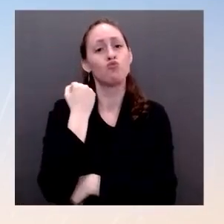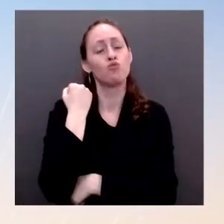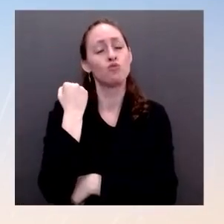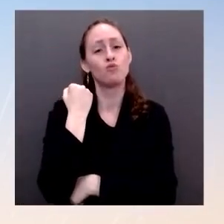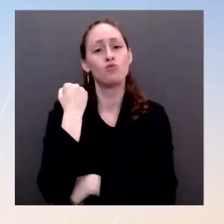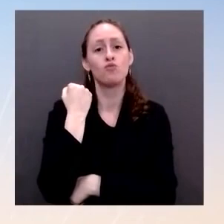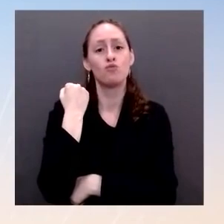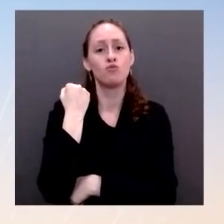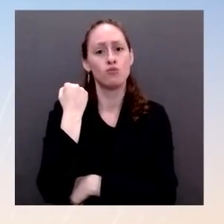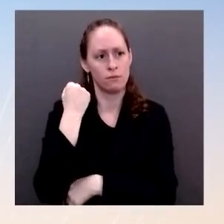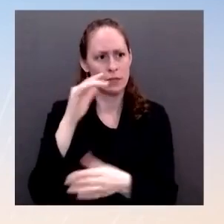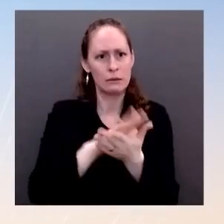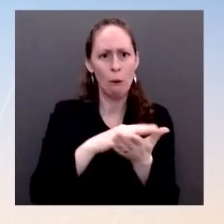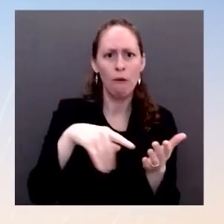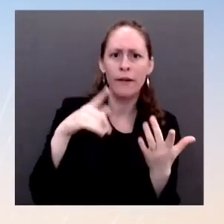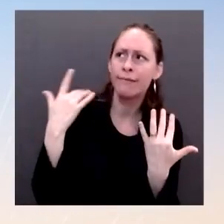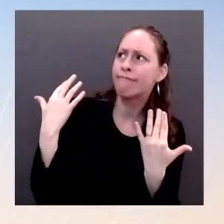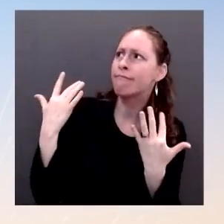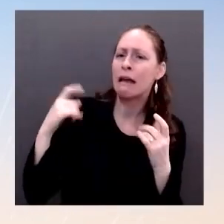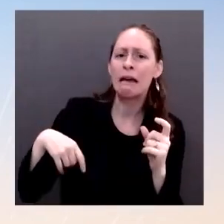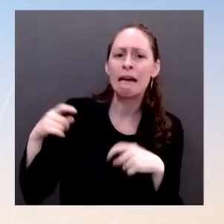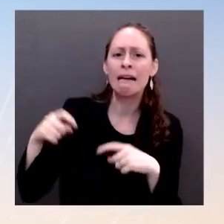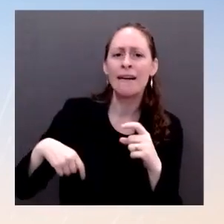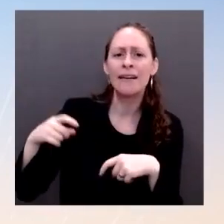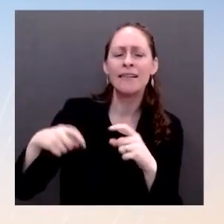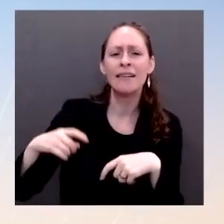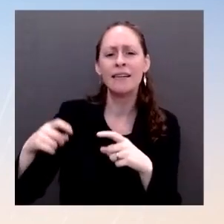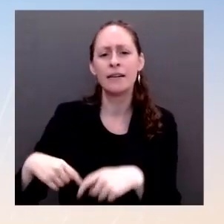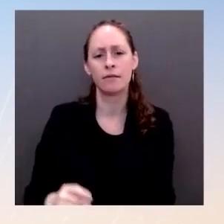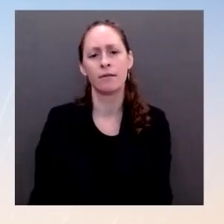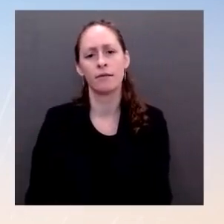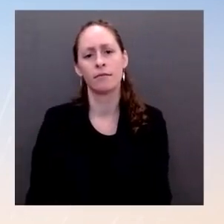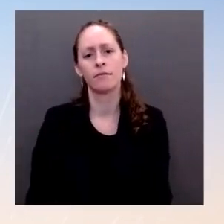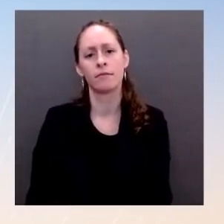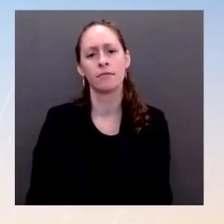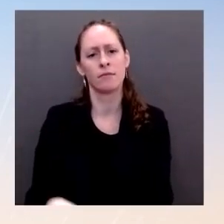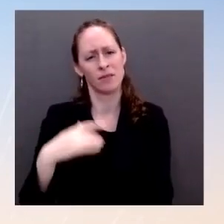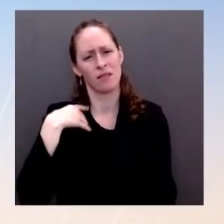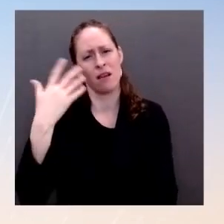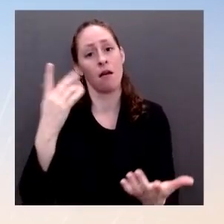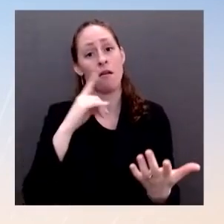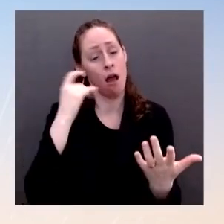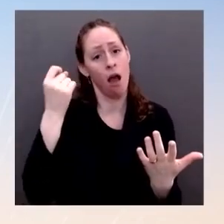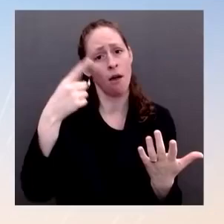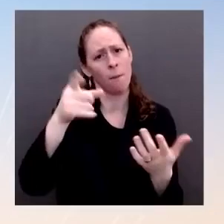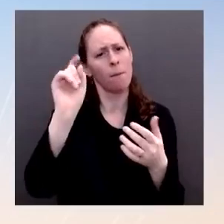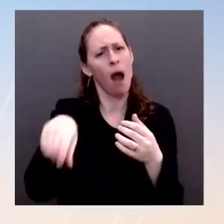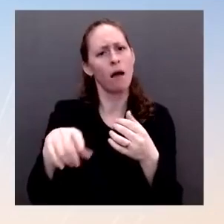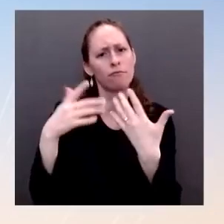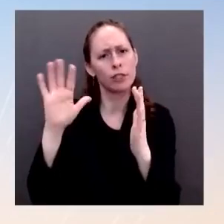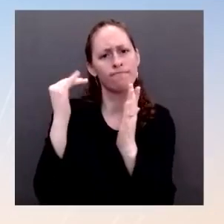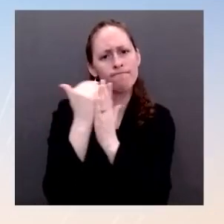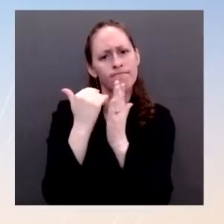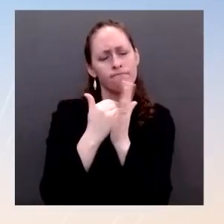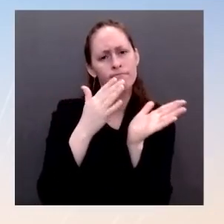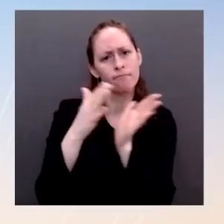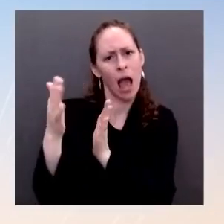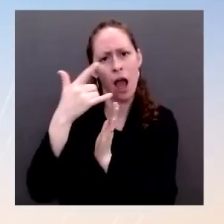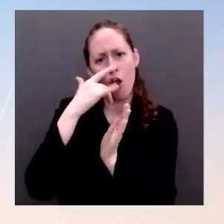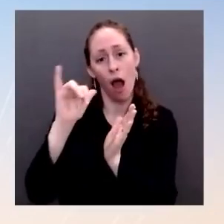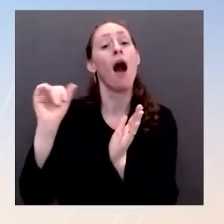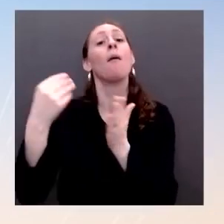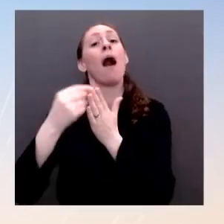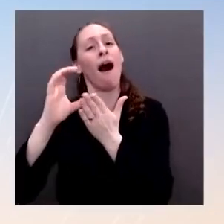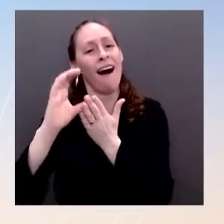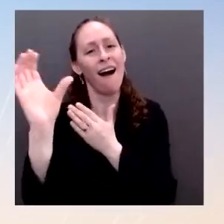third tranche of money, and some have been delayed in that. But right now, that's an example of a state that could do more. You just said, we're exerting pressure. How